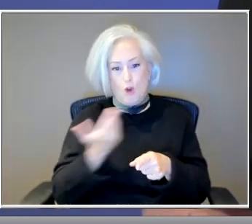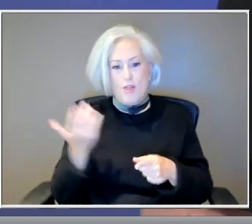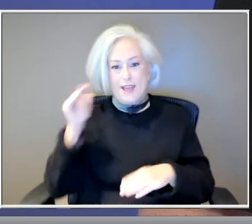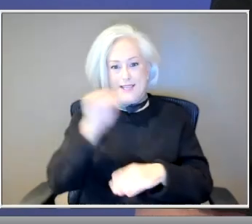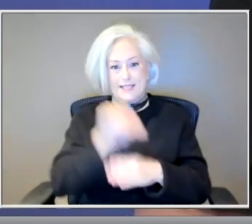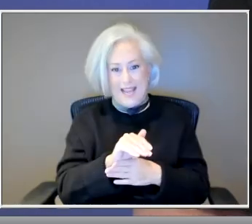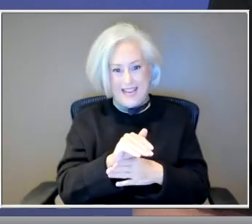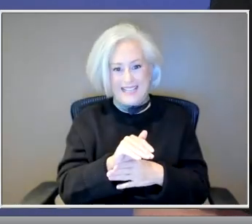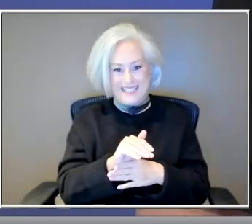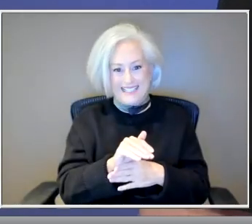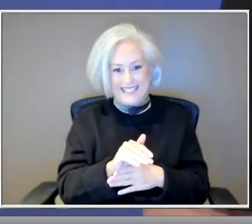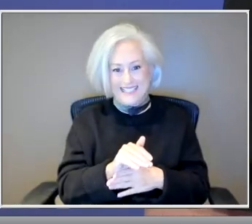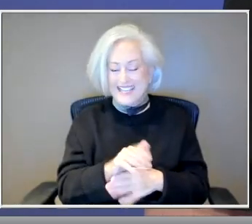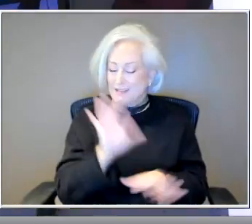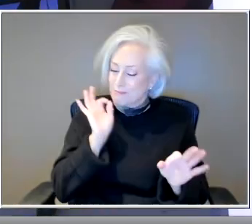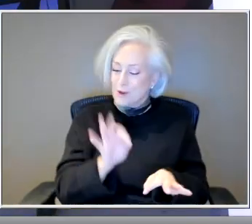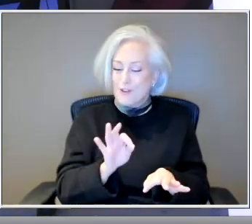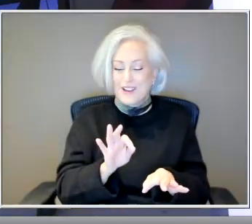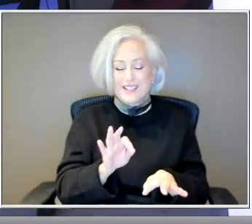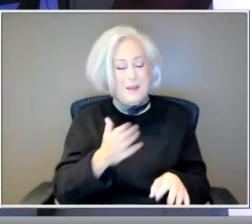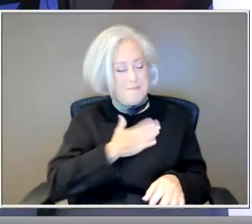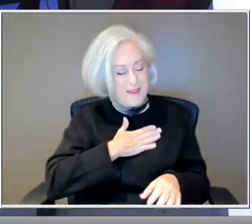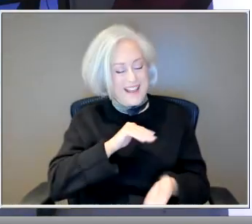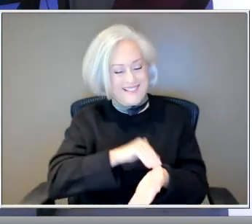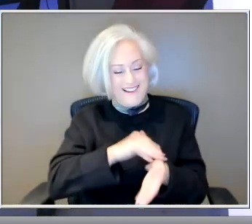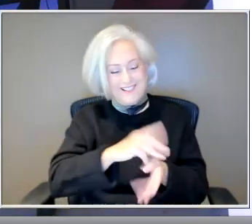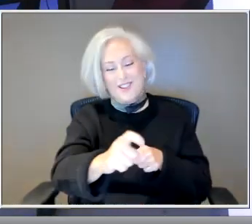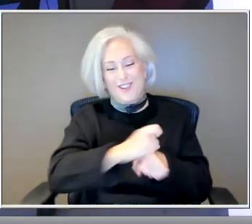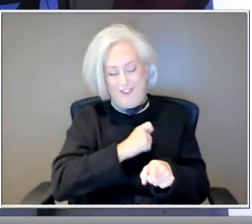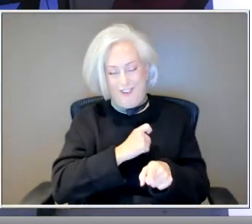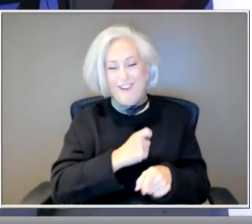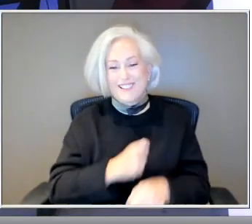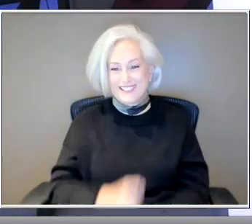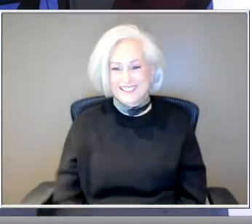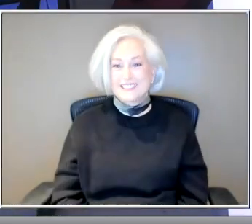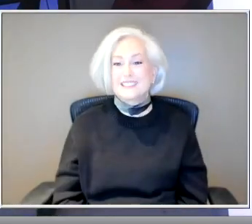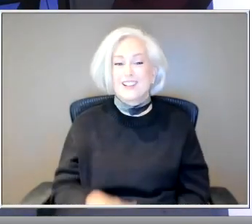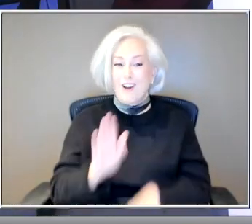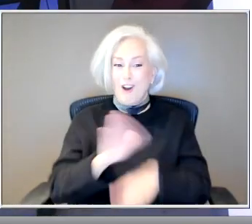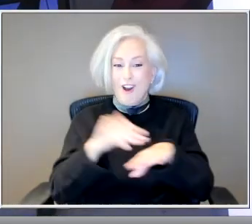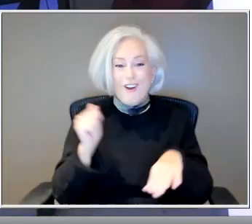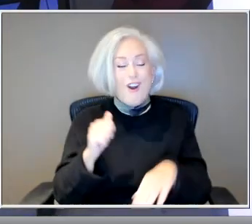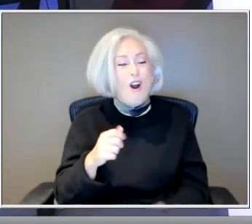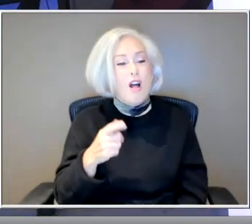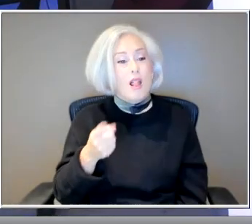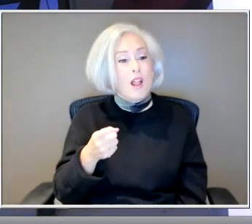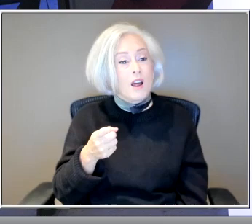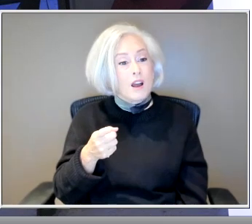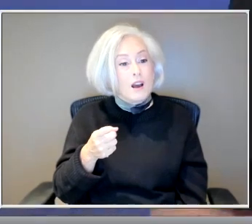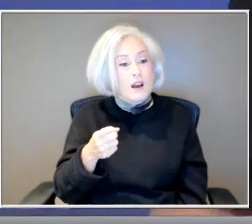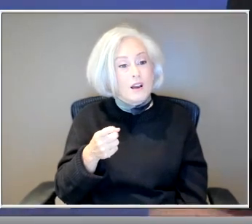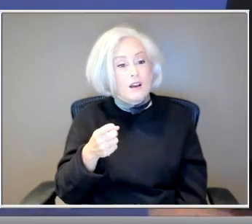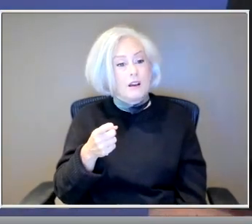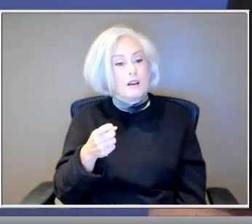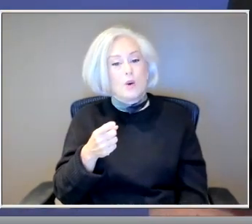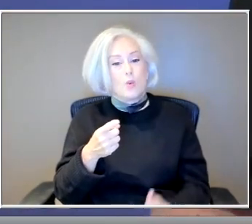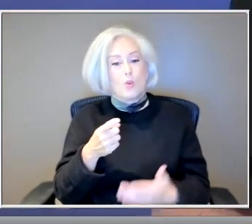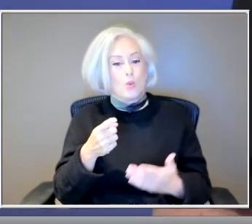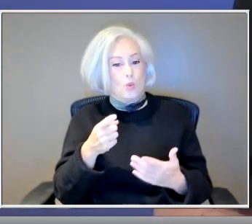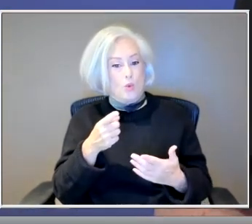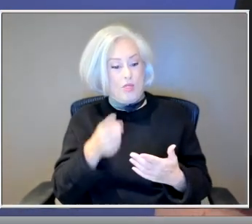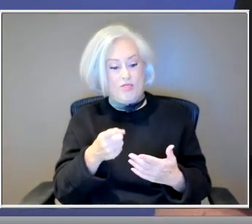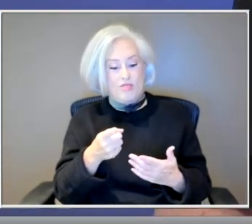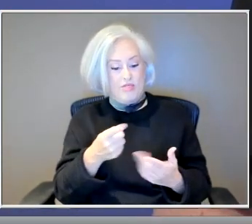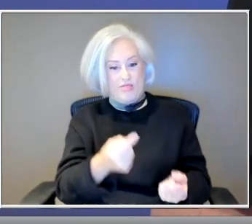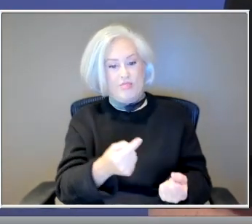one on call. So you were very resourceful. Yeah. How long was it before you could get back in here? I was, they took me by